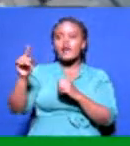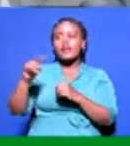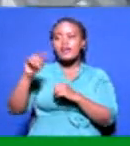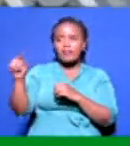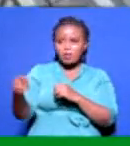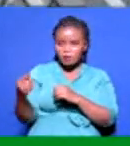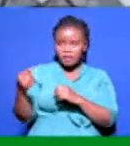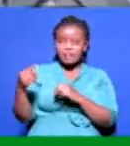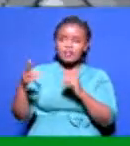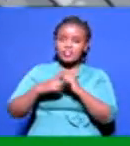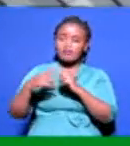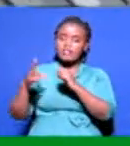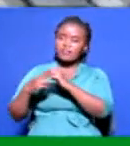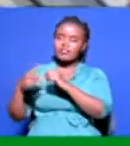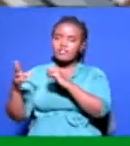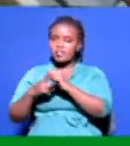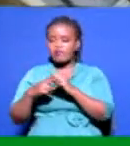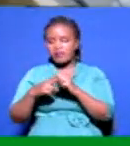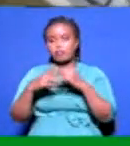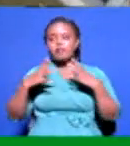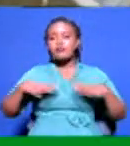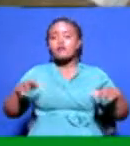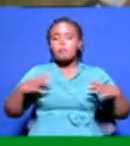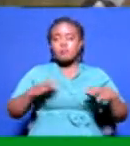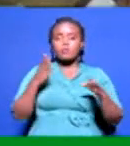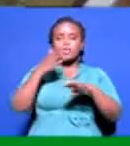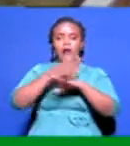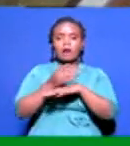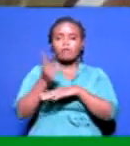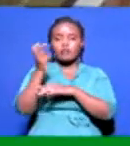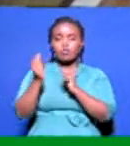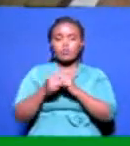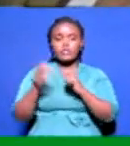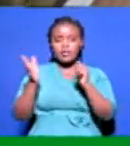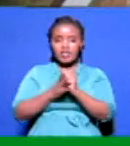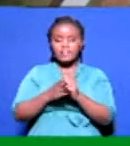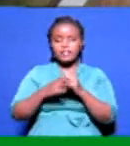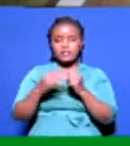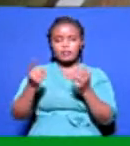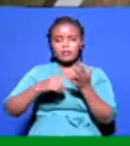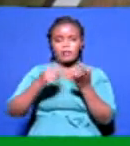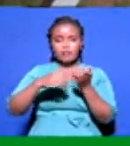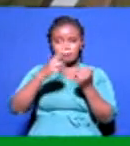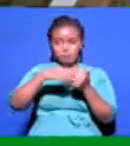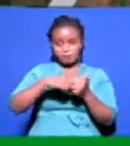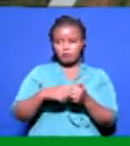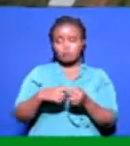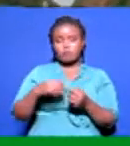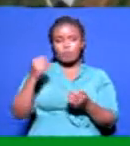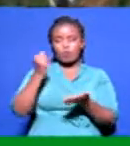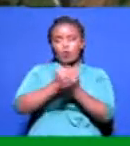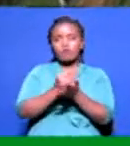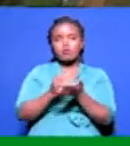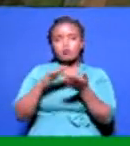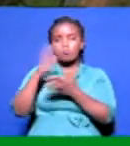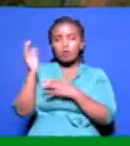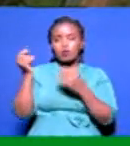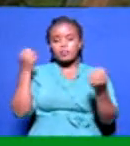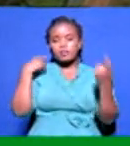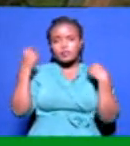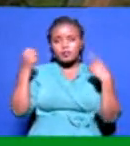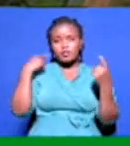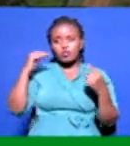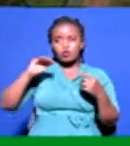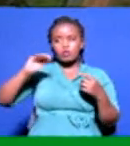901,777 as per the 2019 Housing and Population Census, with the county headquarters based in Kericho Town. There are